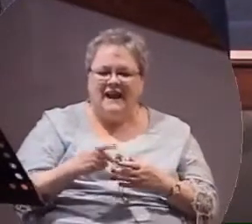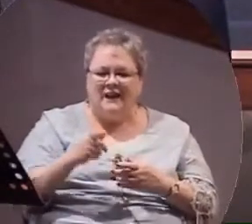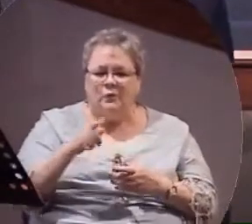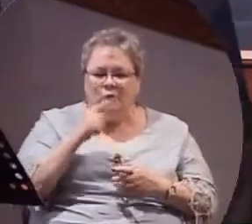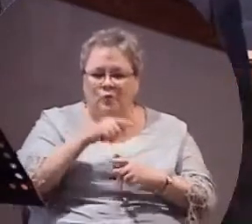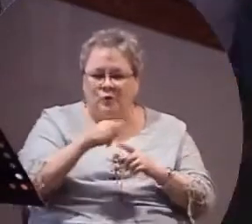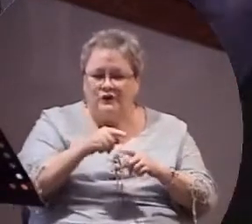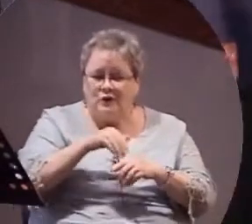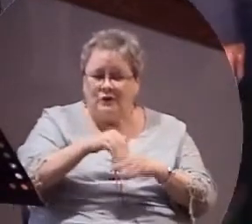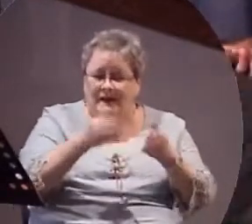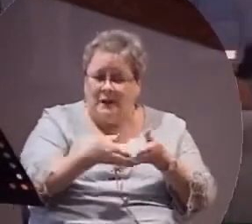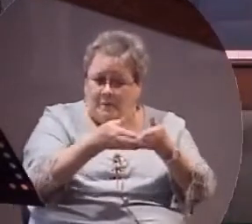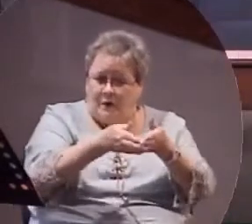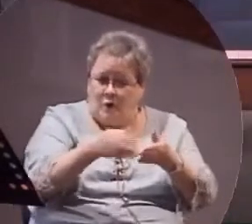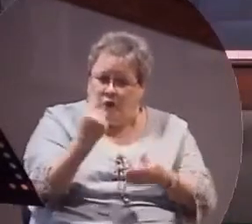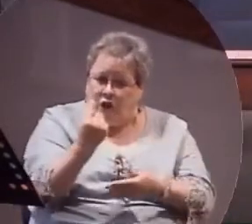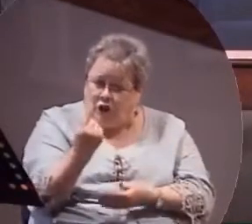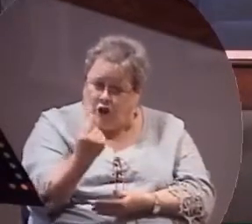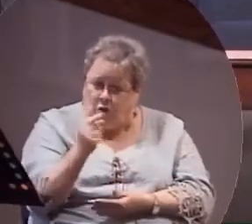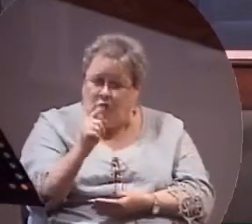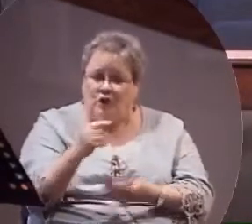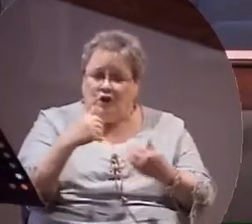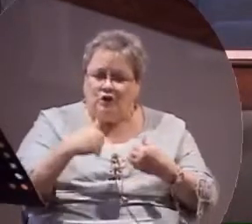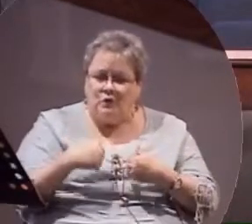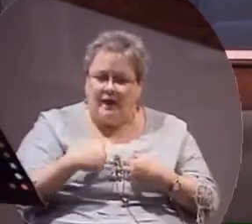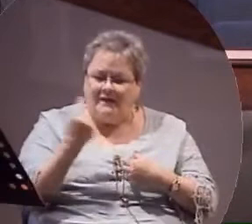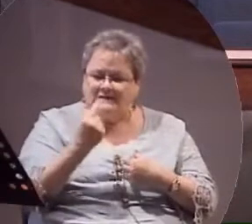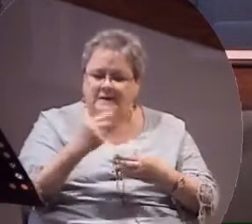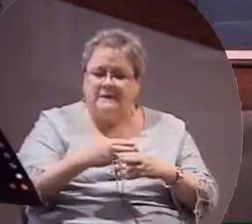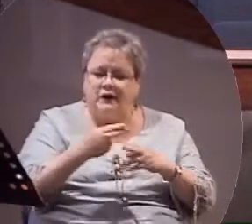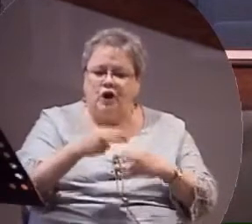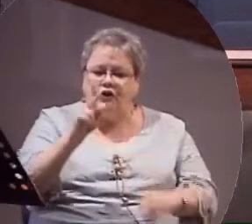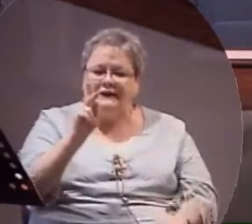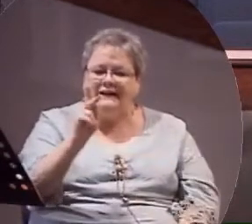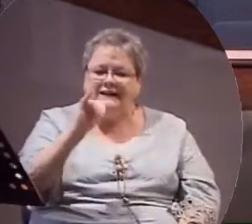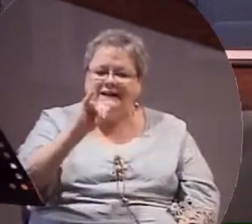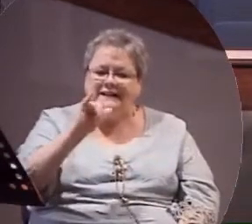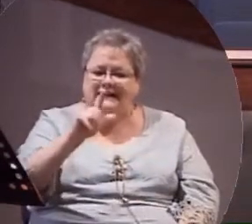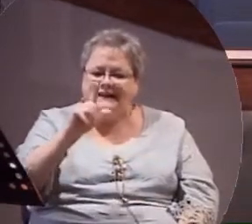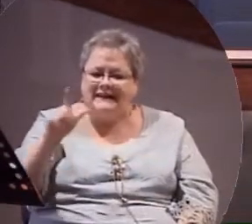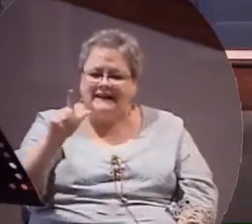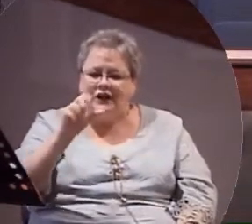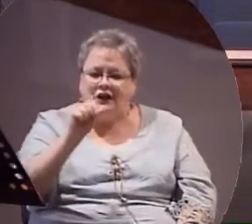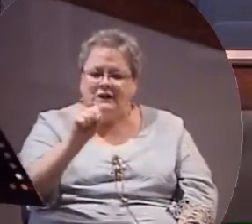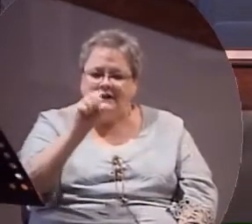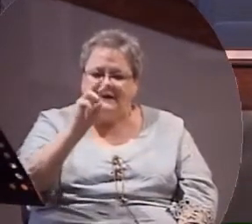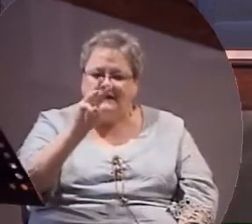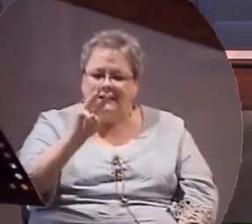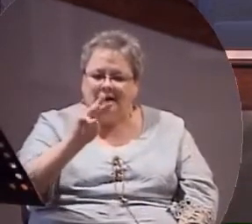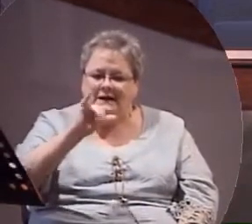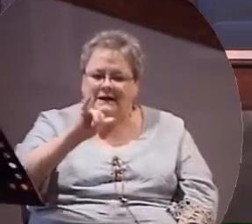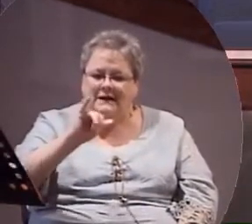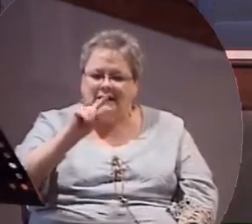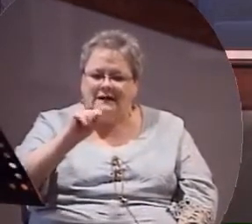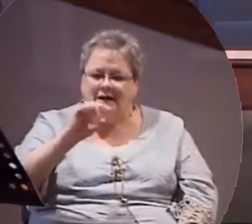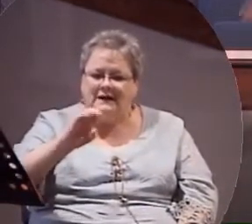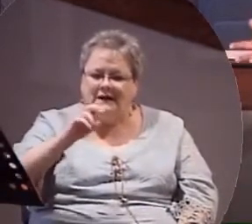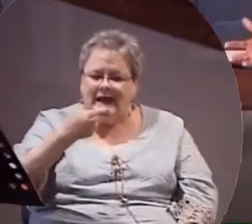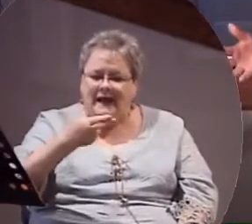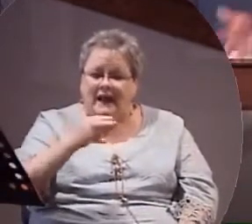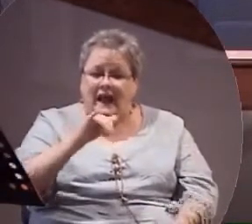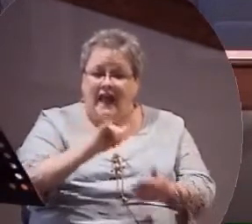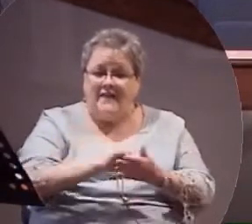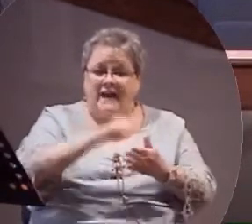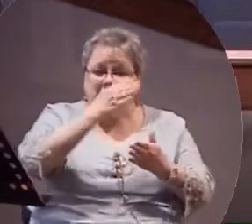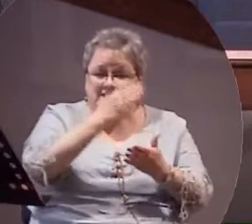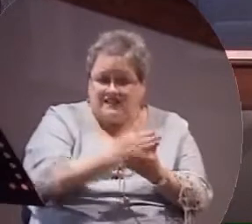yourself, you better be wearing your kill switch. He didn't have that kill switch hanging around his neck. So while he was out